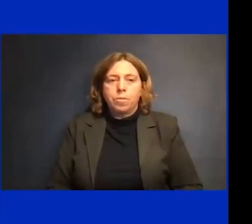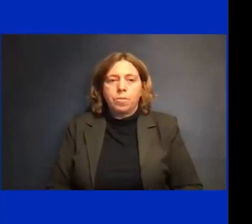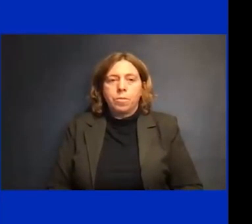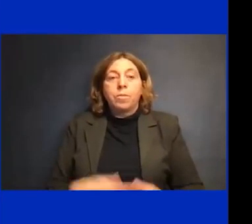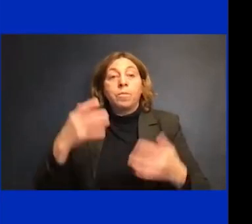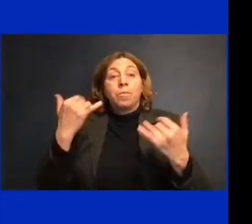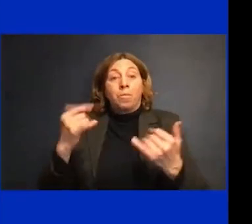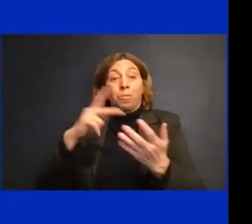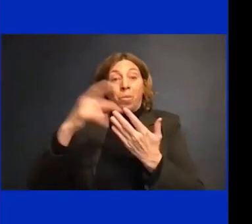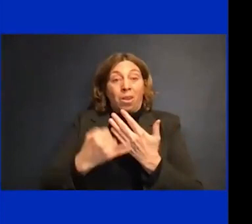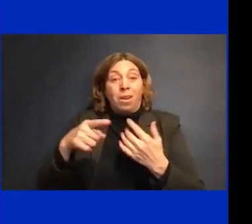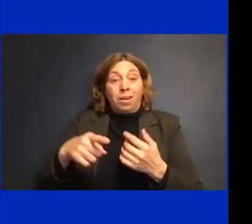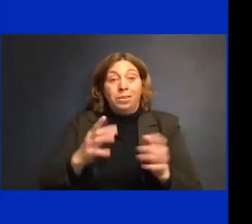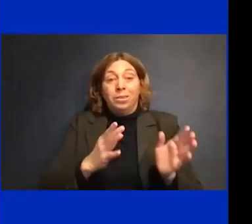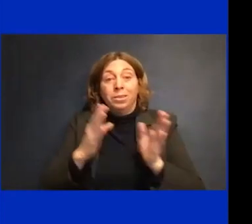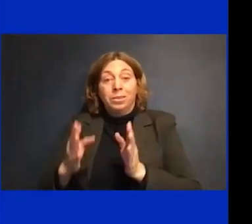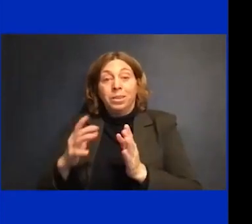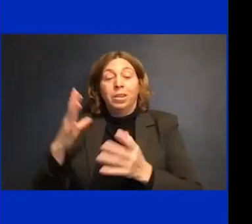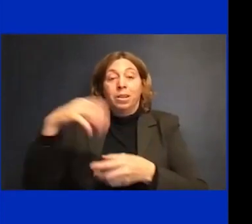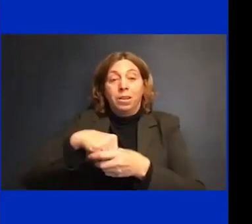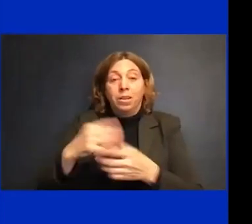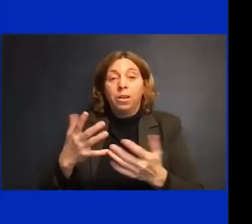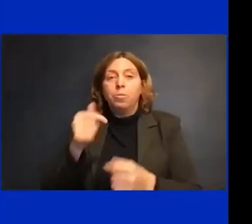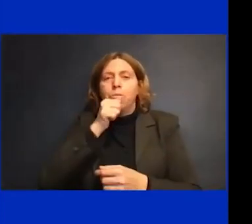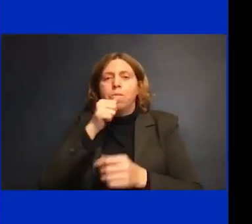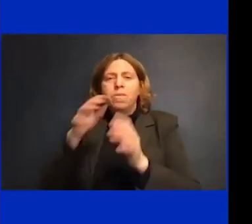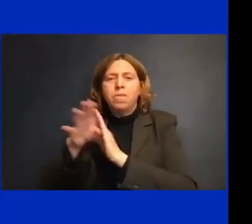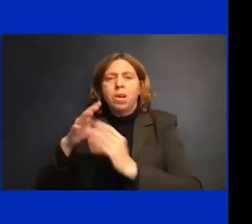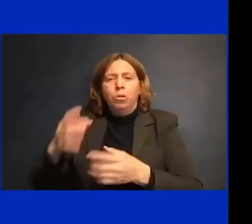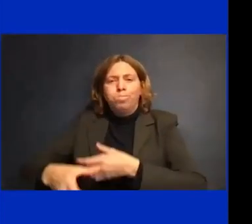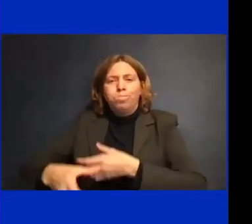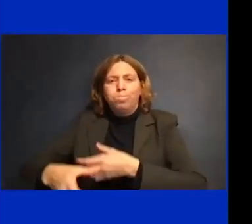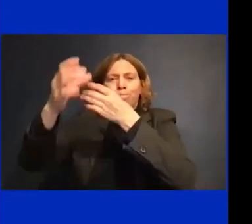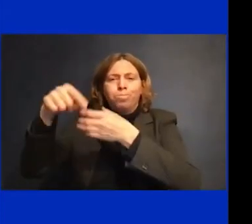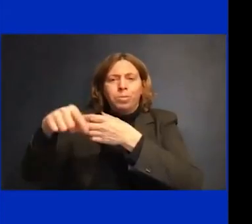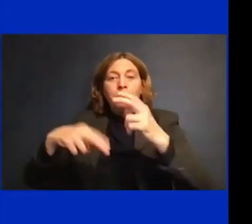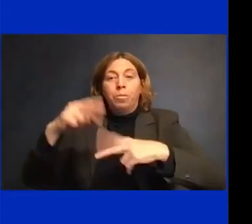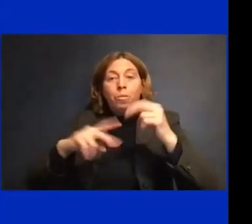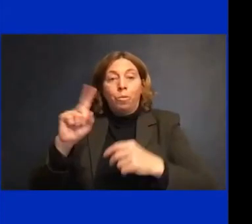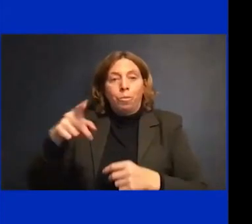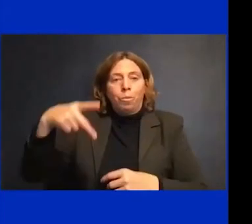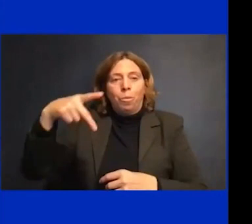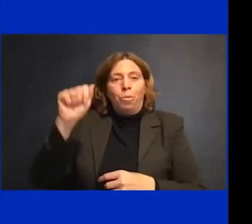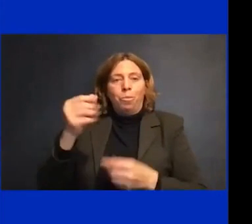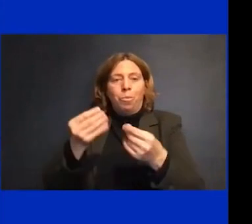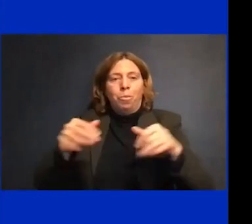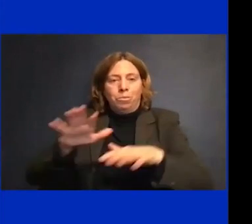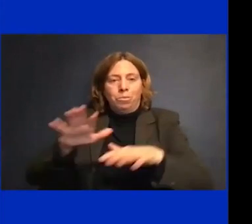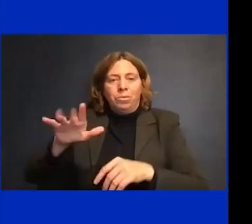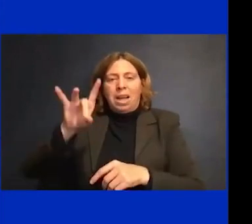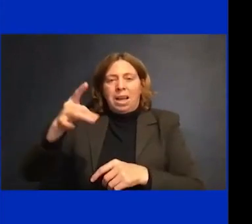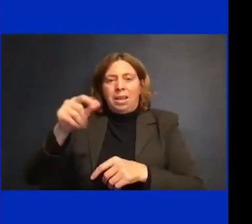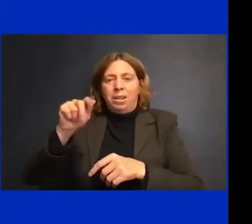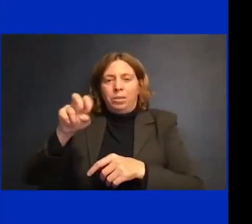As part of the project, 2 private development towers are proposed to be built on Port Authority property located on 8th Avenue